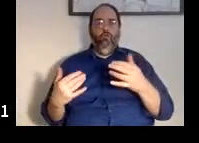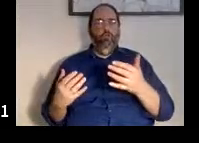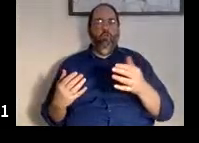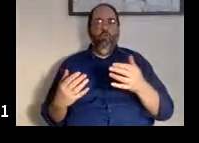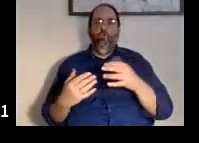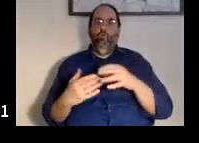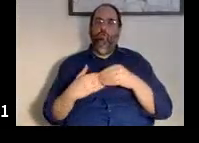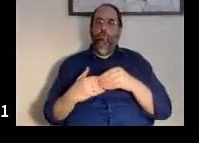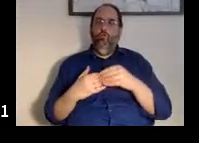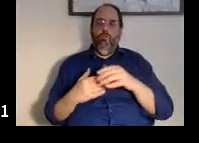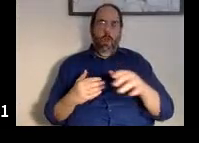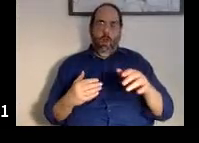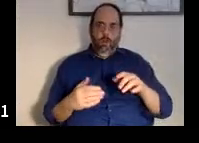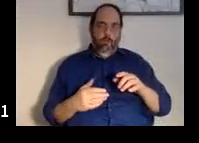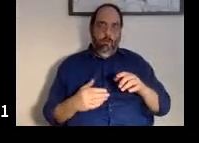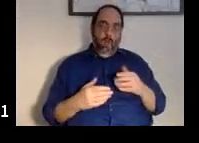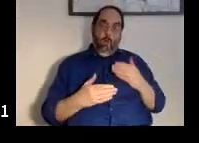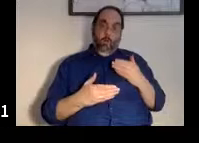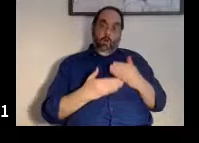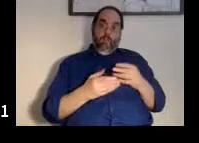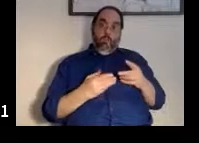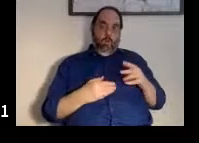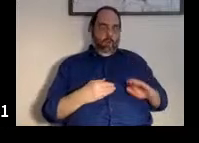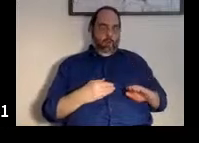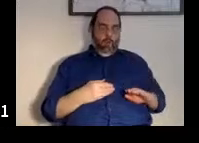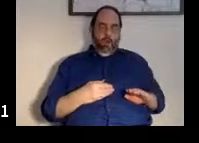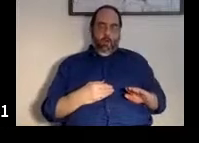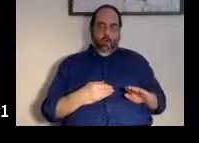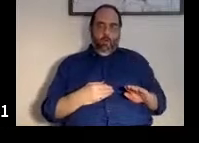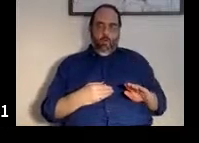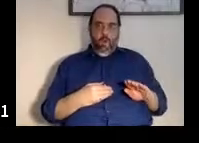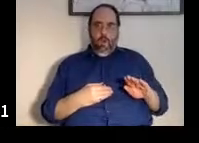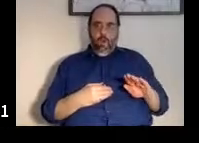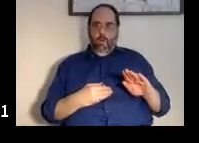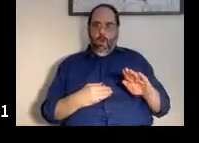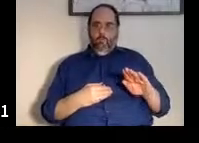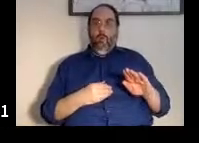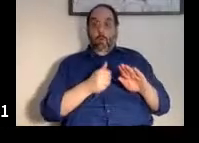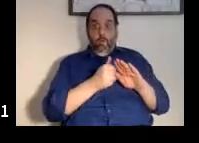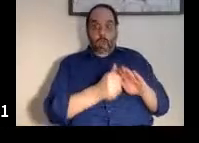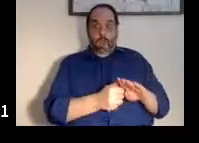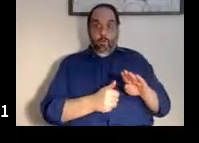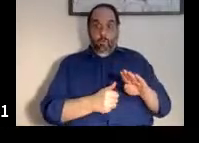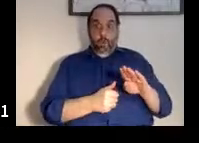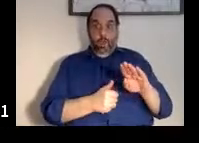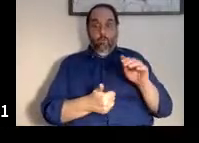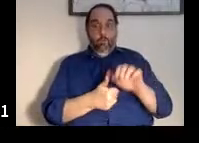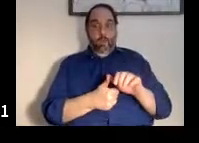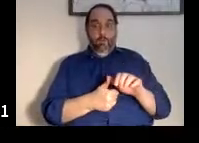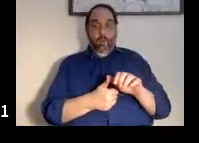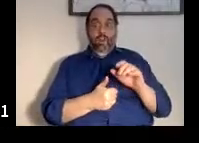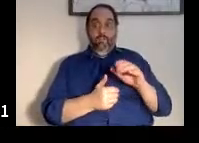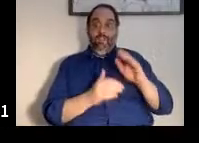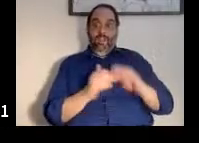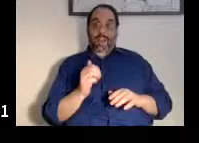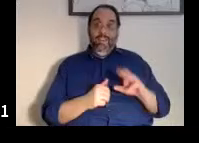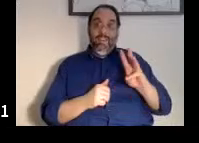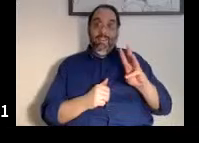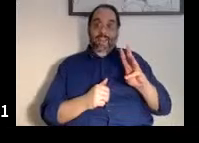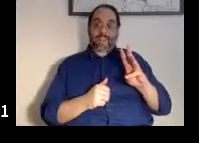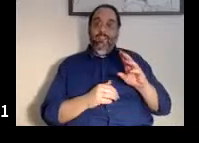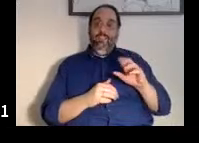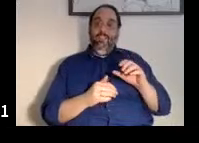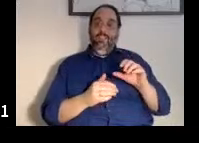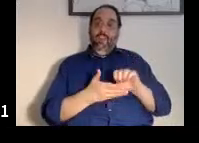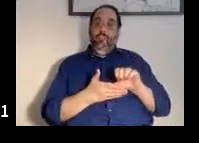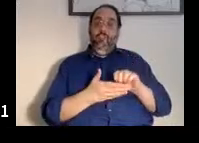into it from my site arrival point. I have to ramp up with a compliant ramp. Now, remember, anything less than 6 inches, you could use